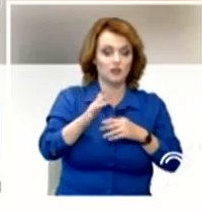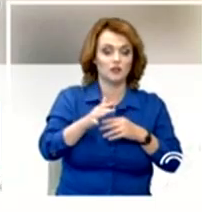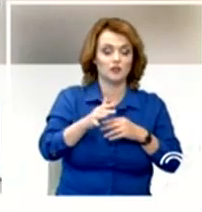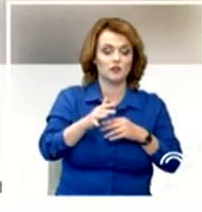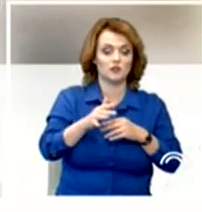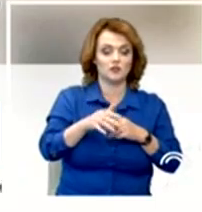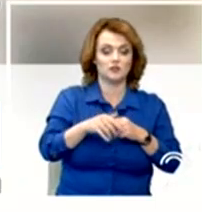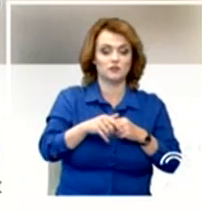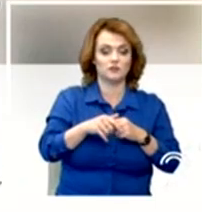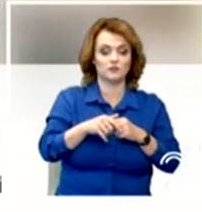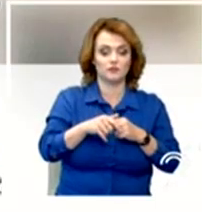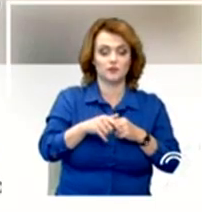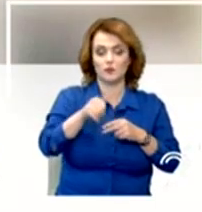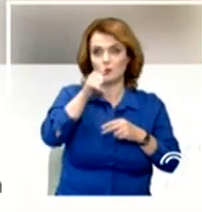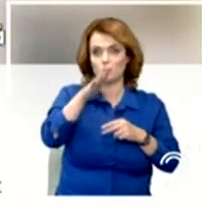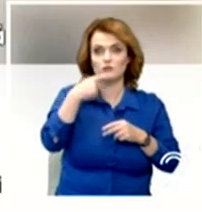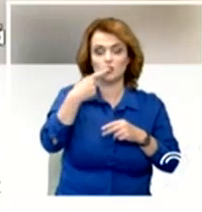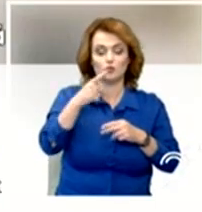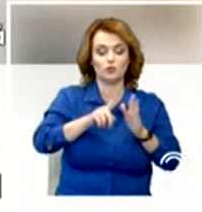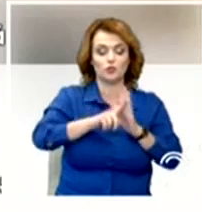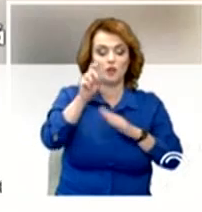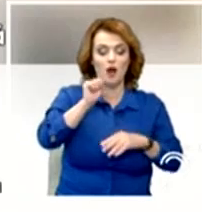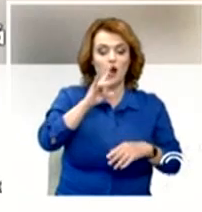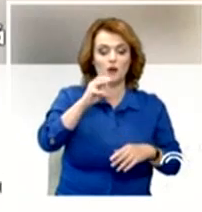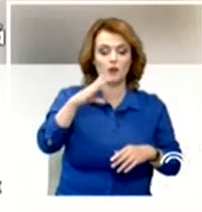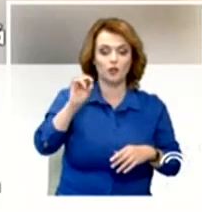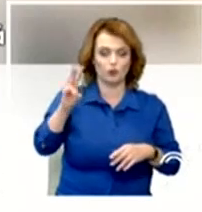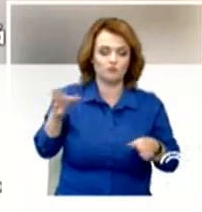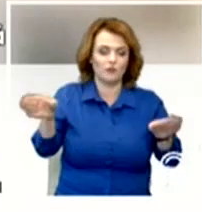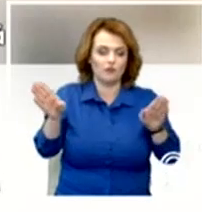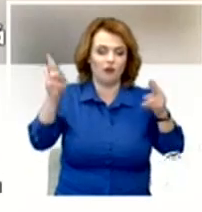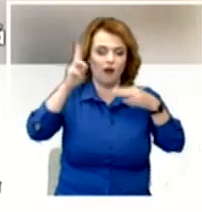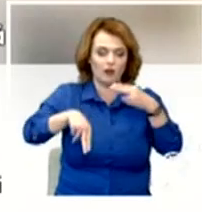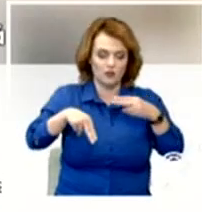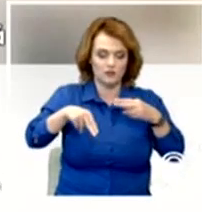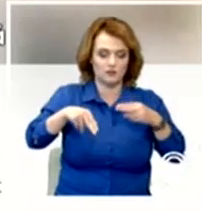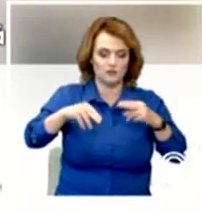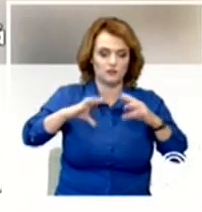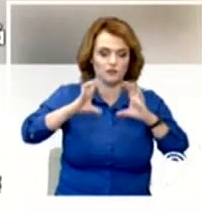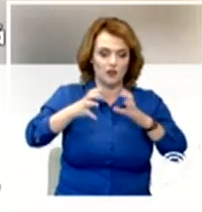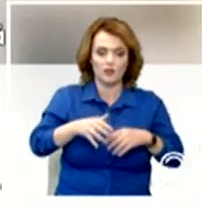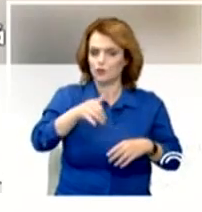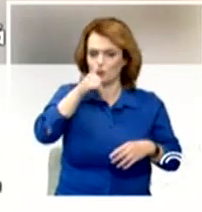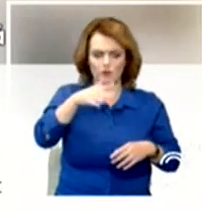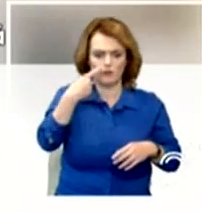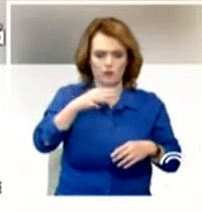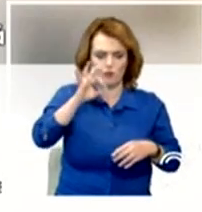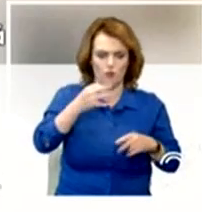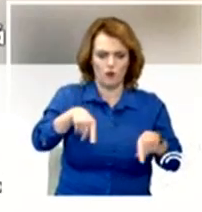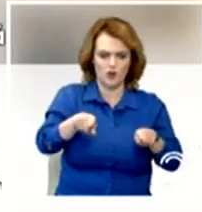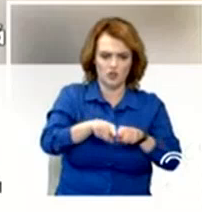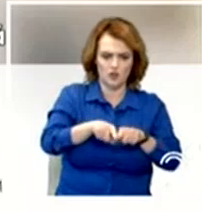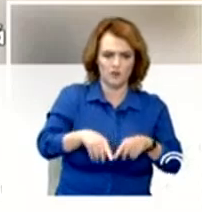Armageddon happening in December. We cannot say that, and nobody can realistically say that. For me, this is about, you